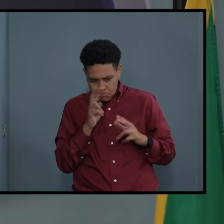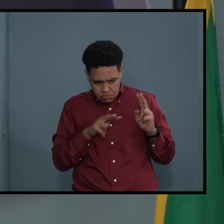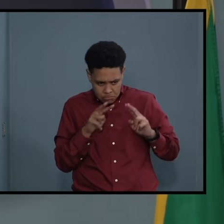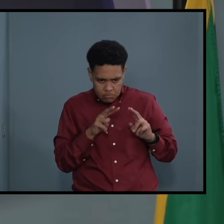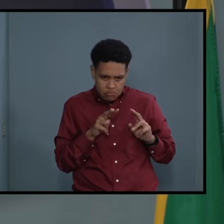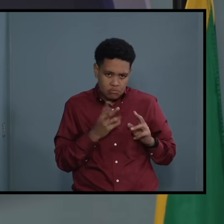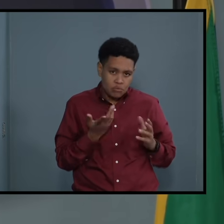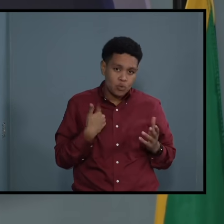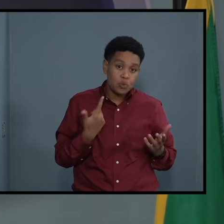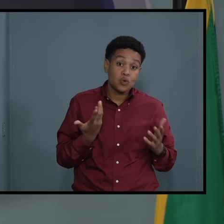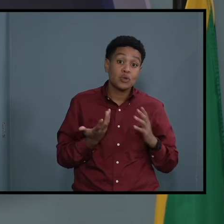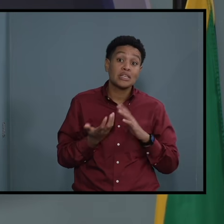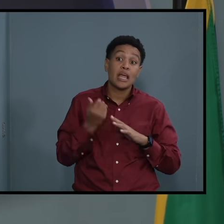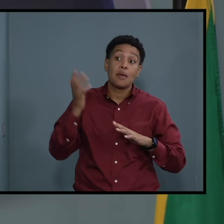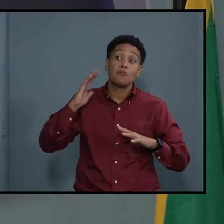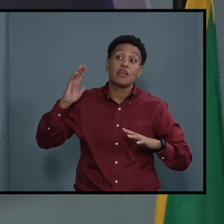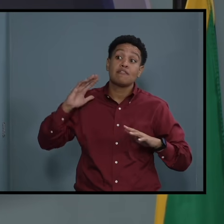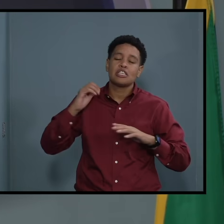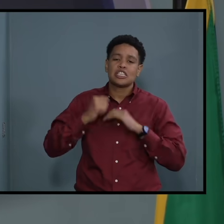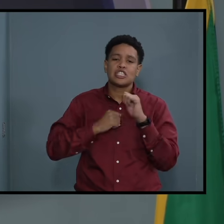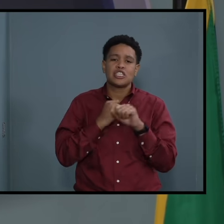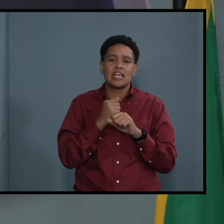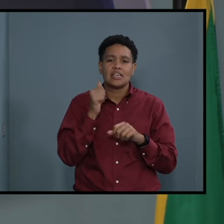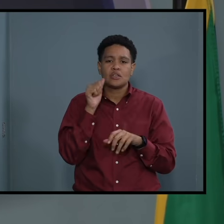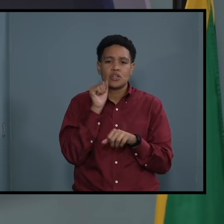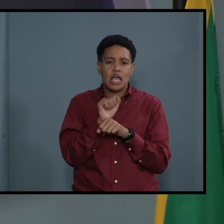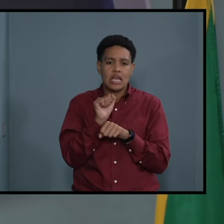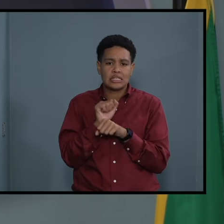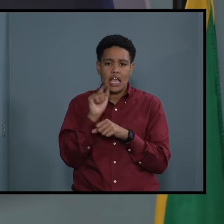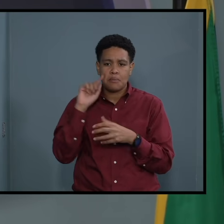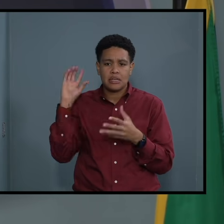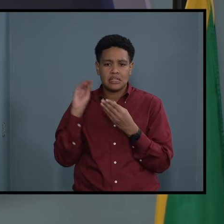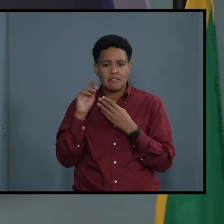is we take the previous year's assignments, for easy